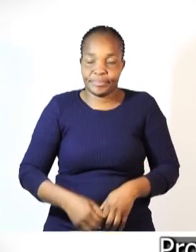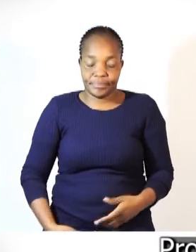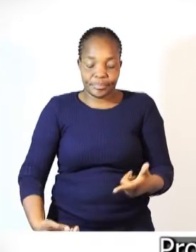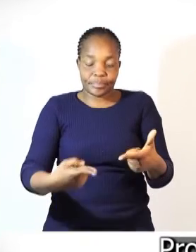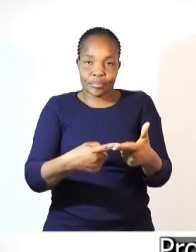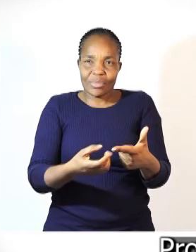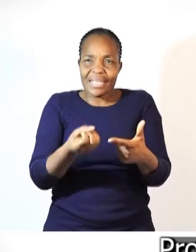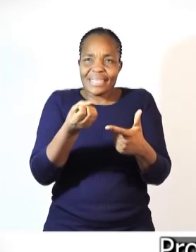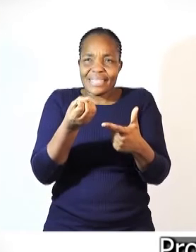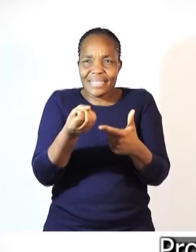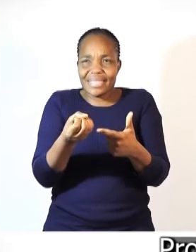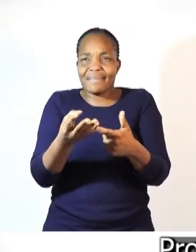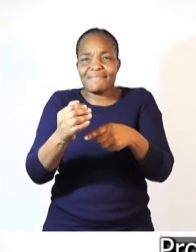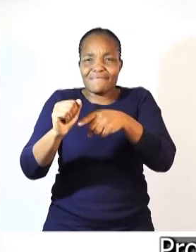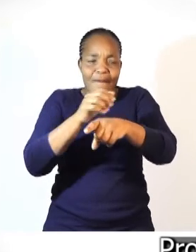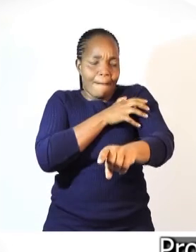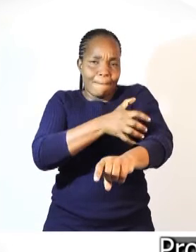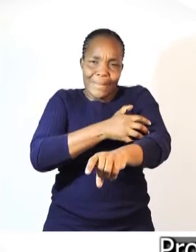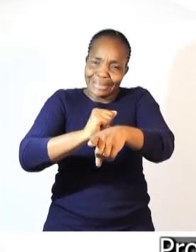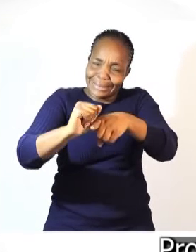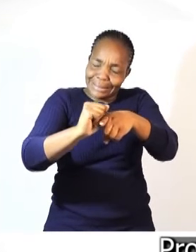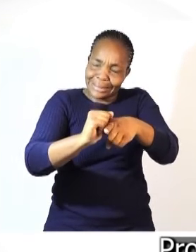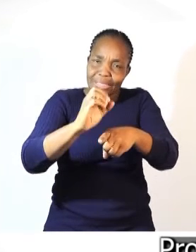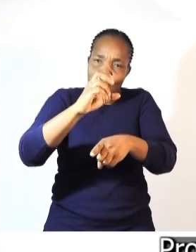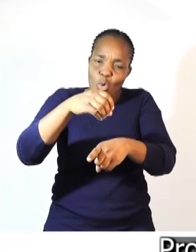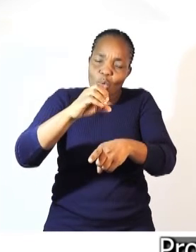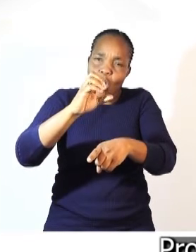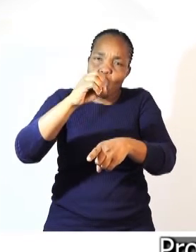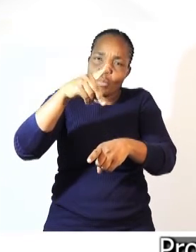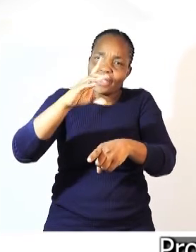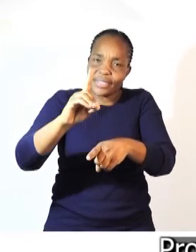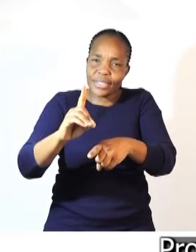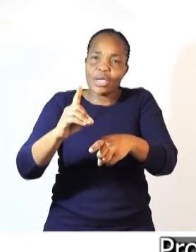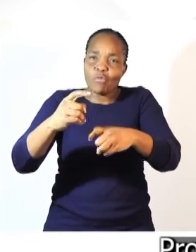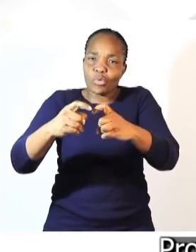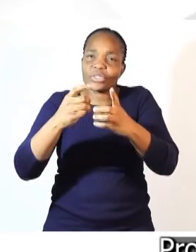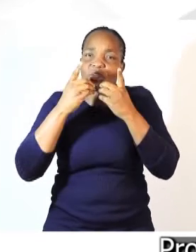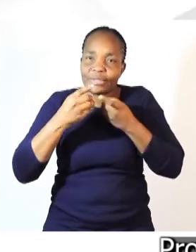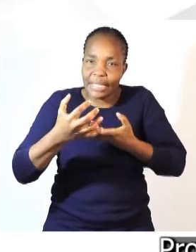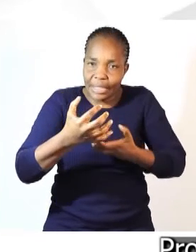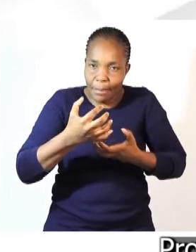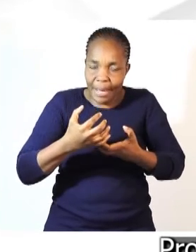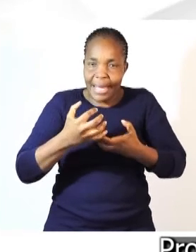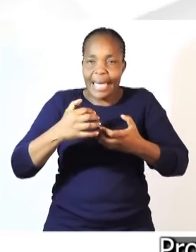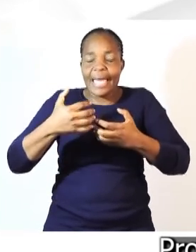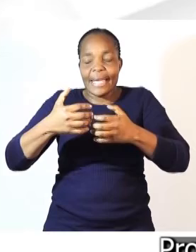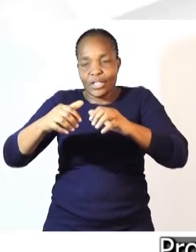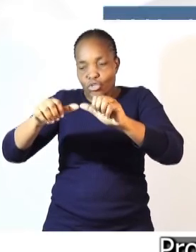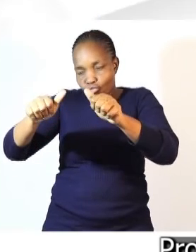Provide capacity building training for OPDs on disability data collection and data analysis.